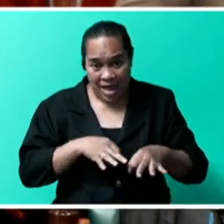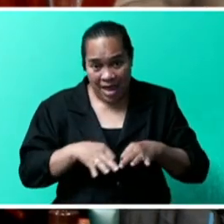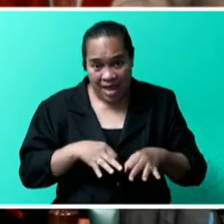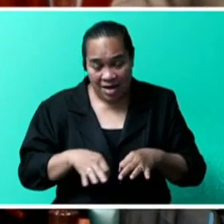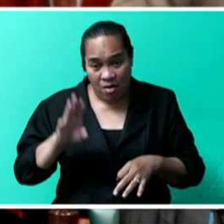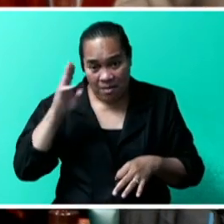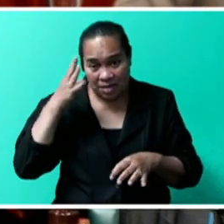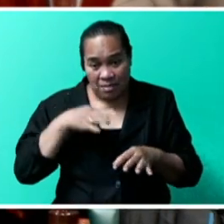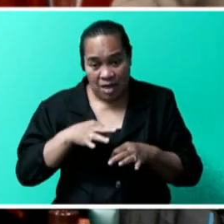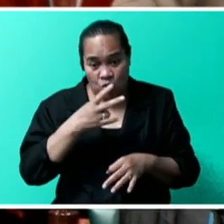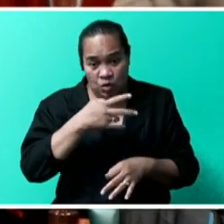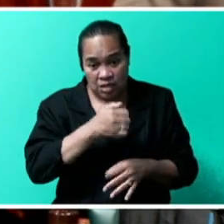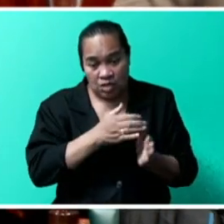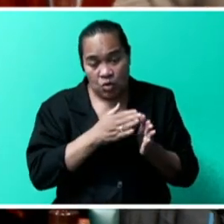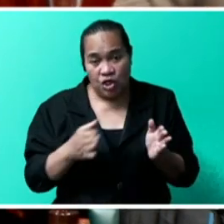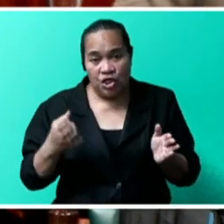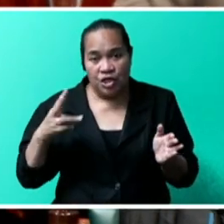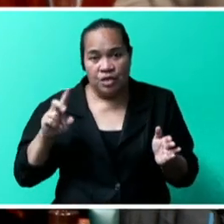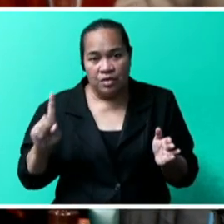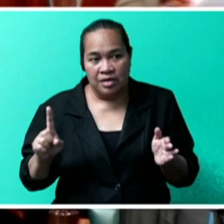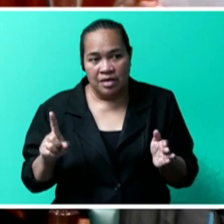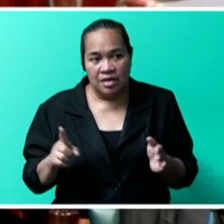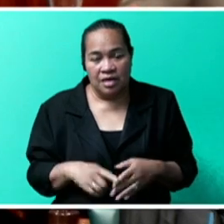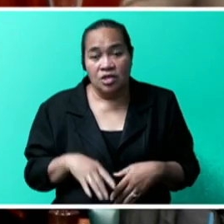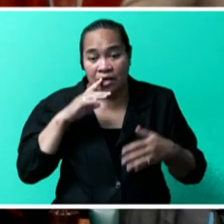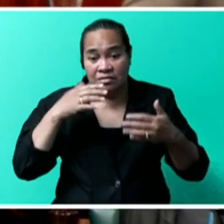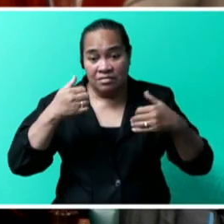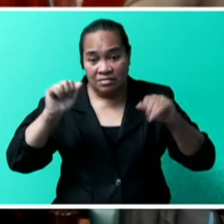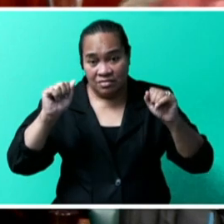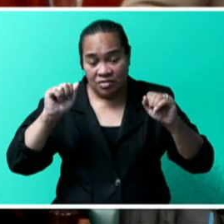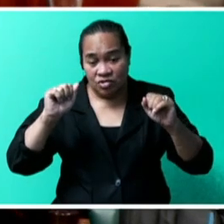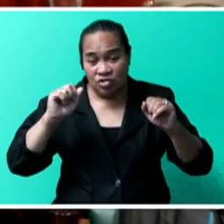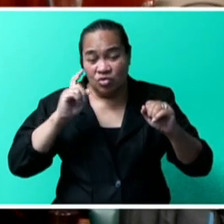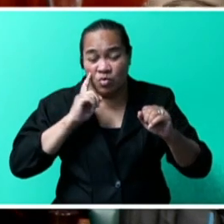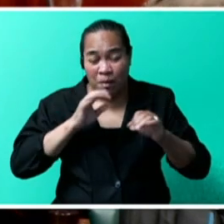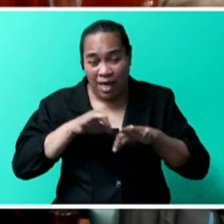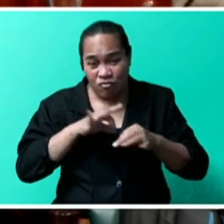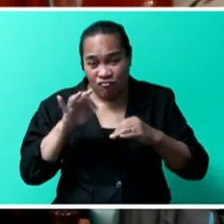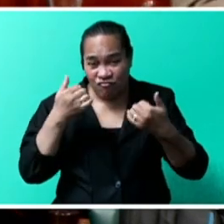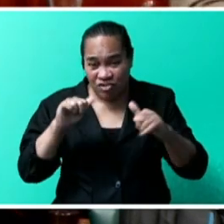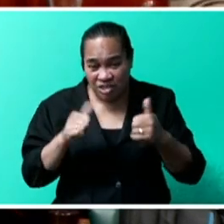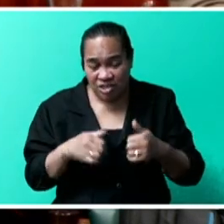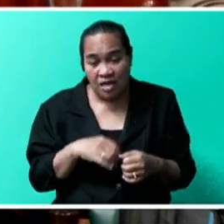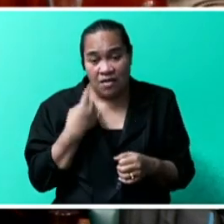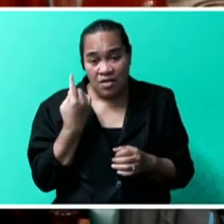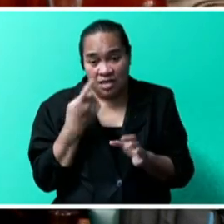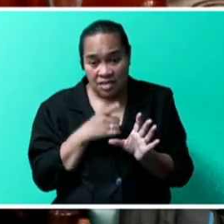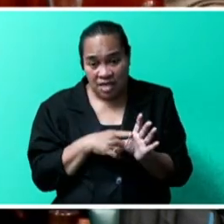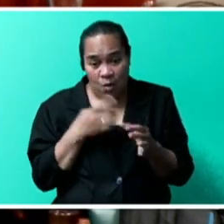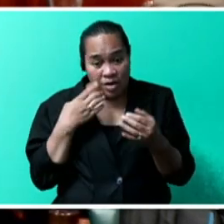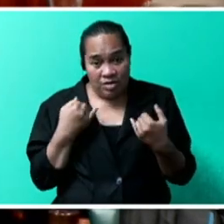Plan 2026-2031 and the milestones targeted for completion in its first year of